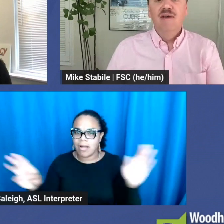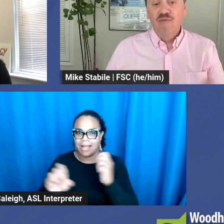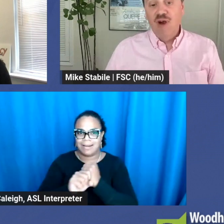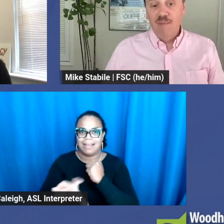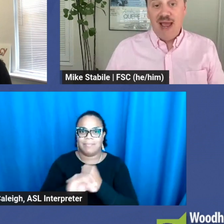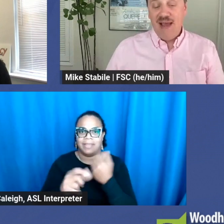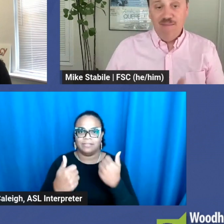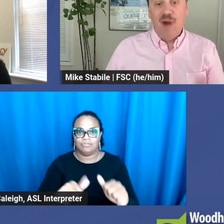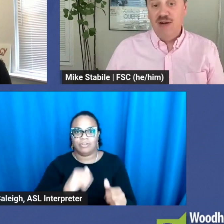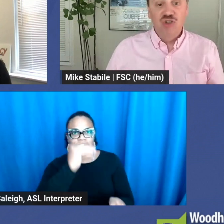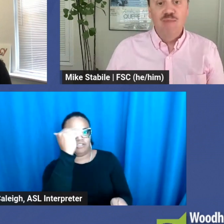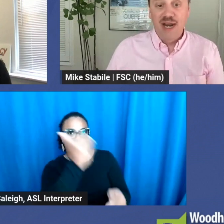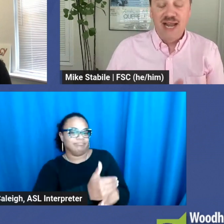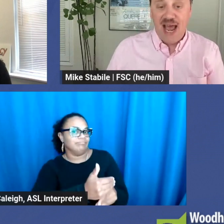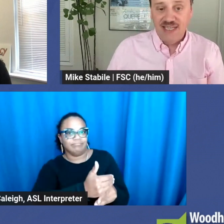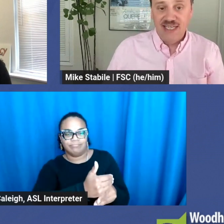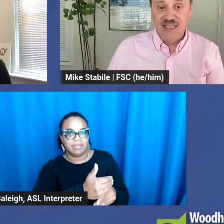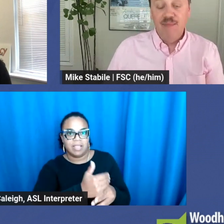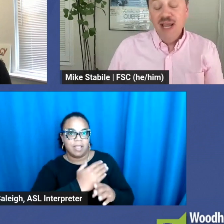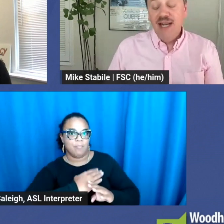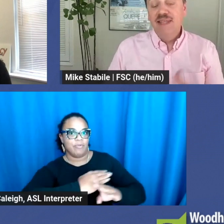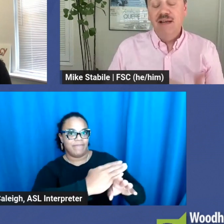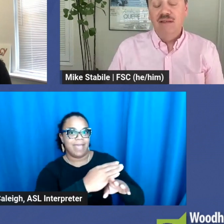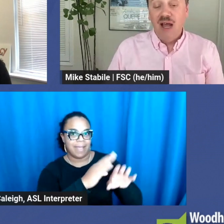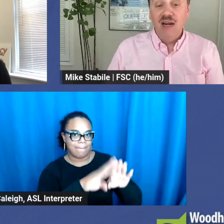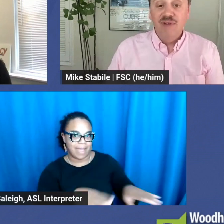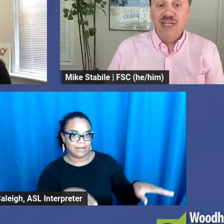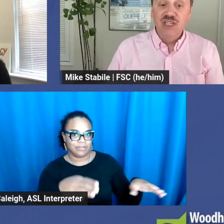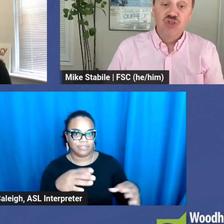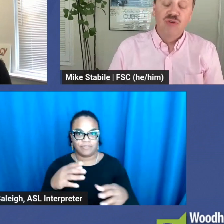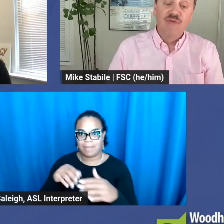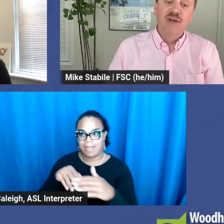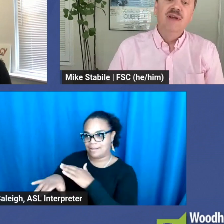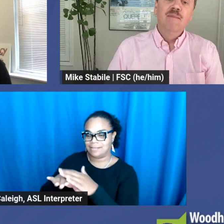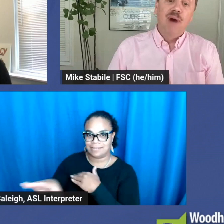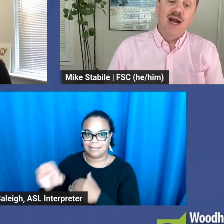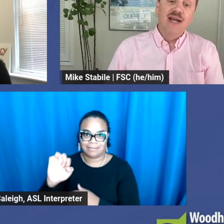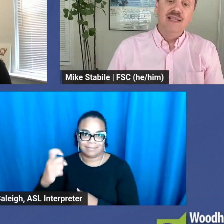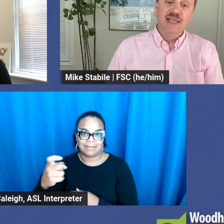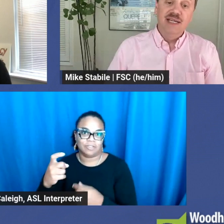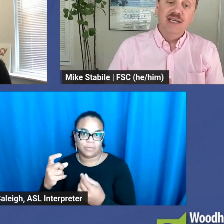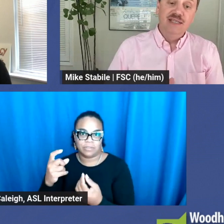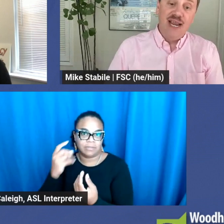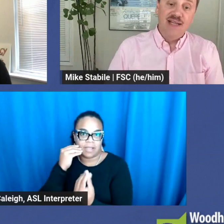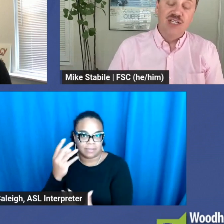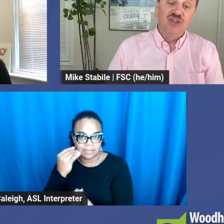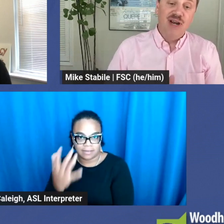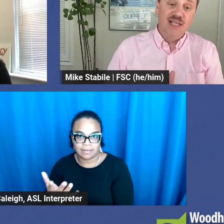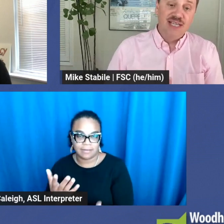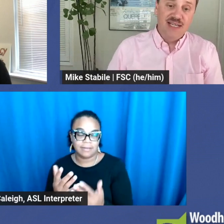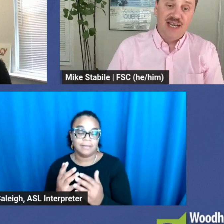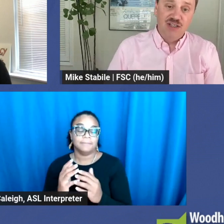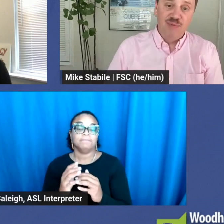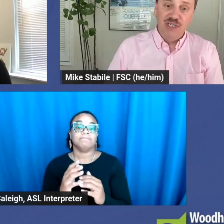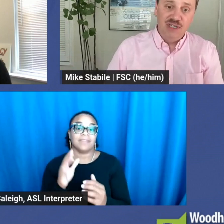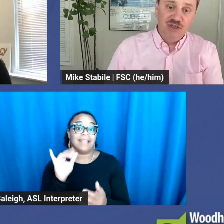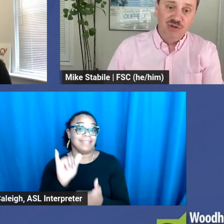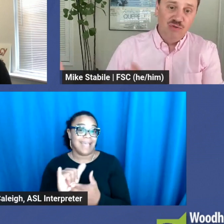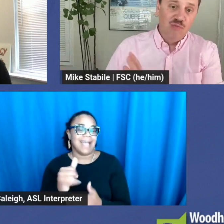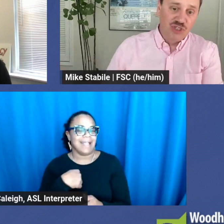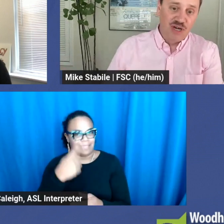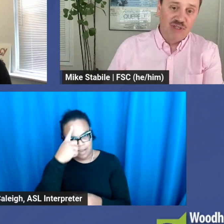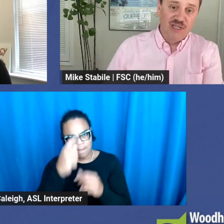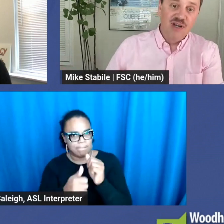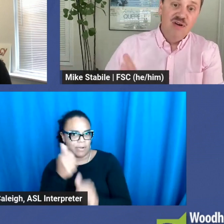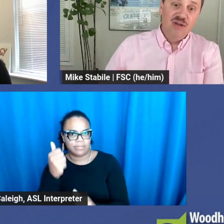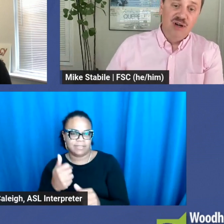sexuality from minors who might access them. And I think a lot of it is driven by the anti-trans,